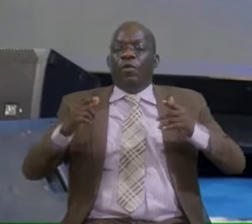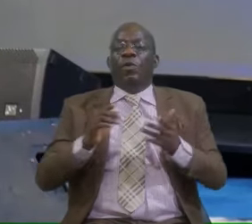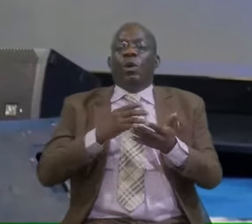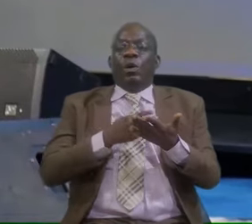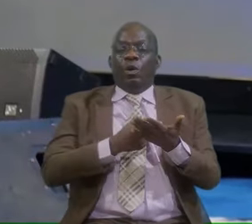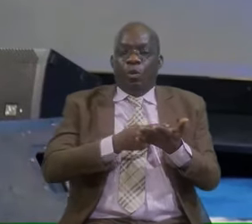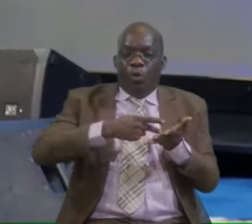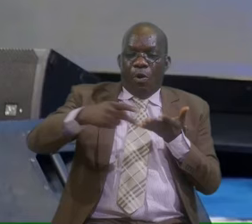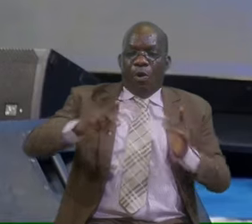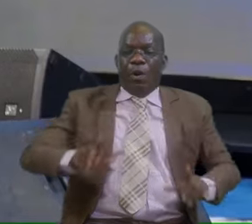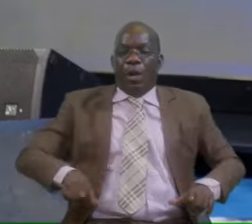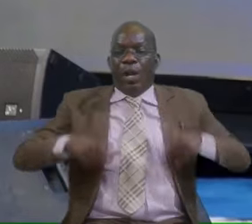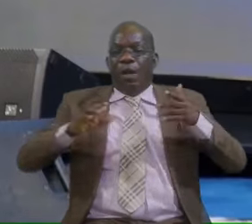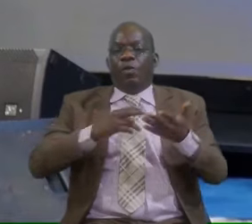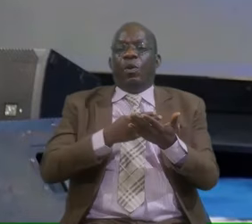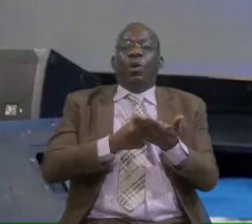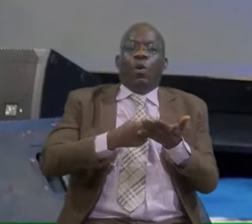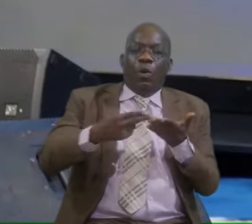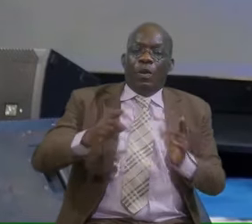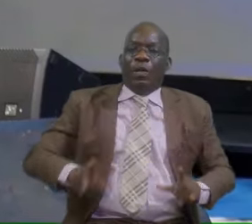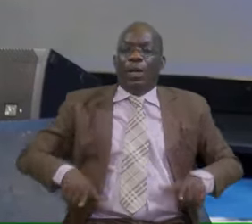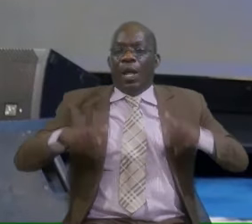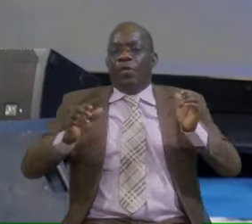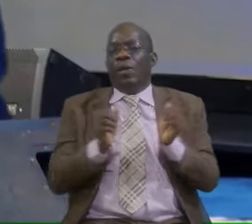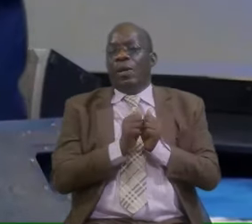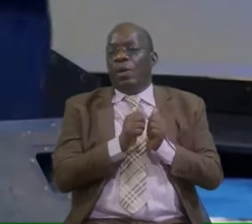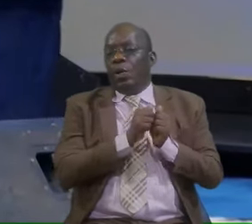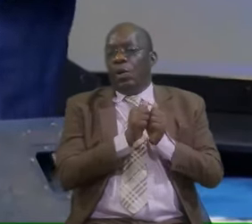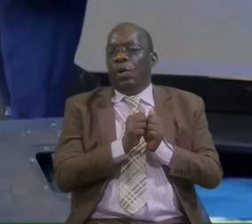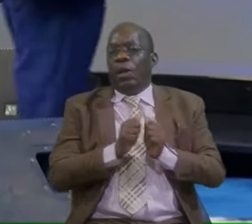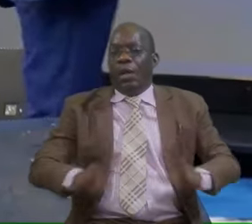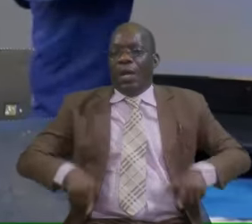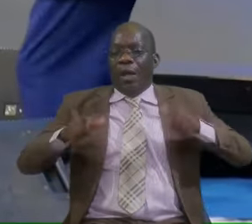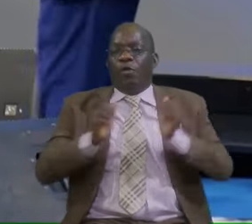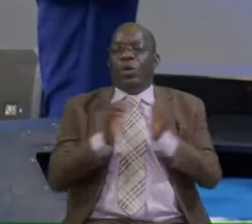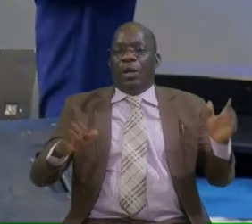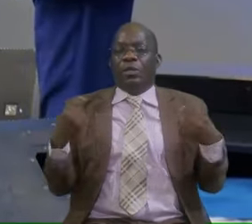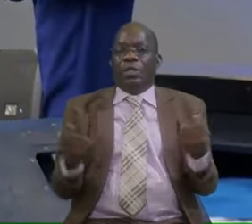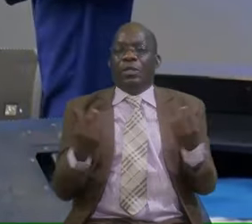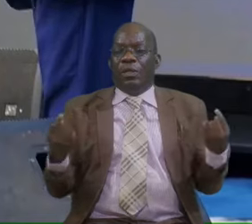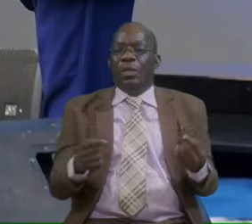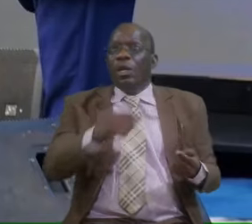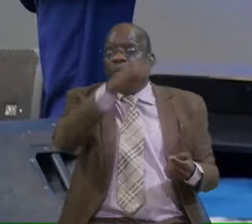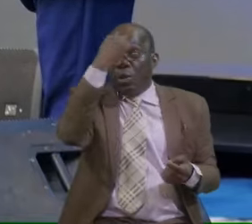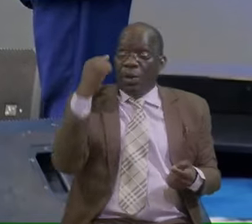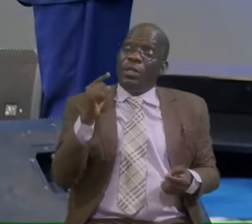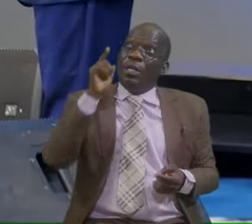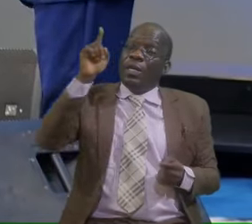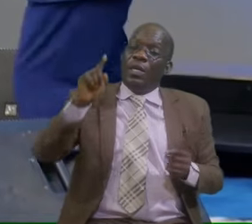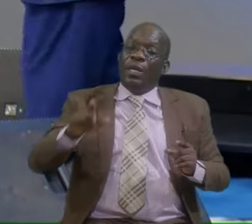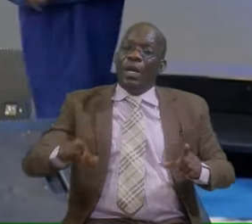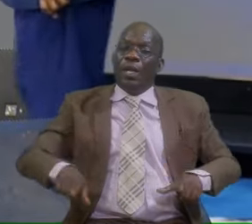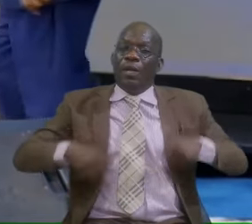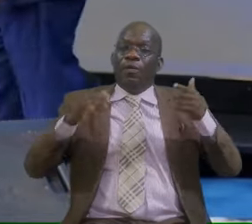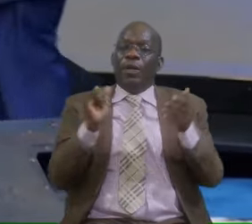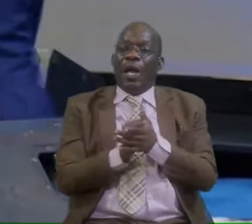life, a spotless life, a sinless life. And because he lived that spotless,